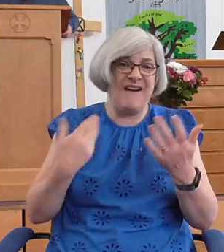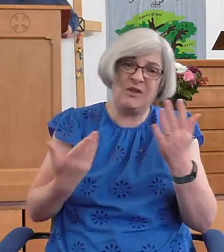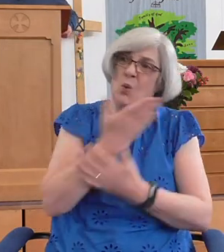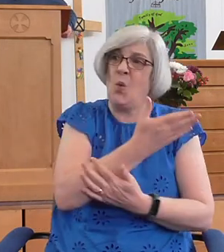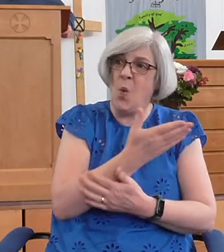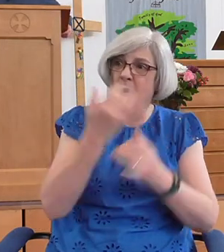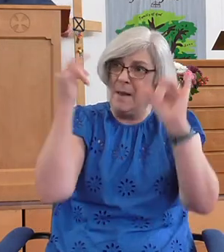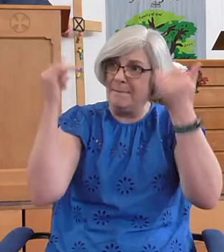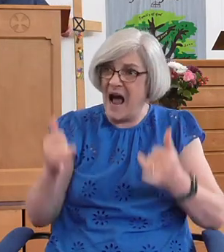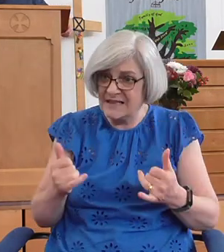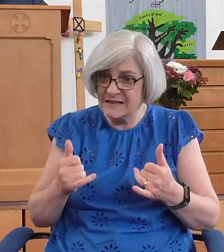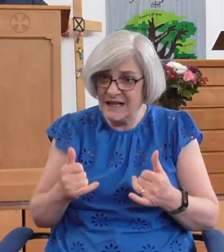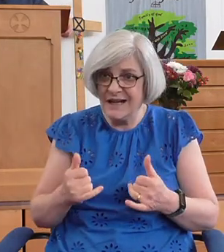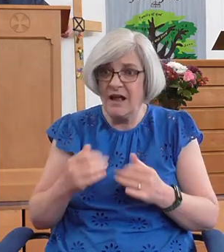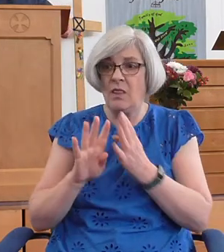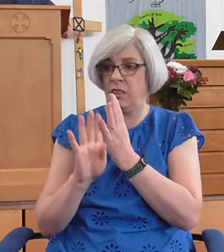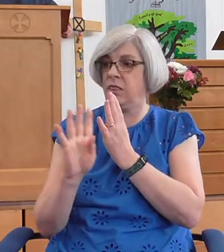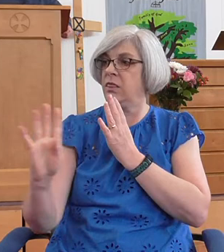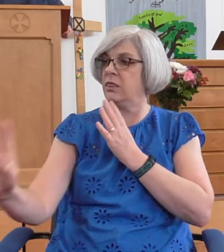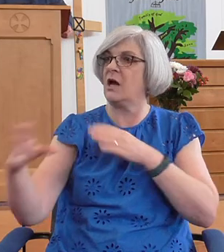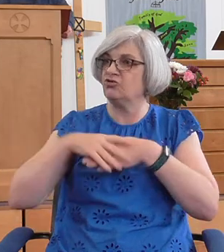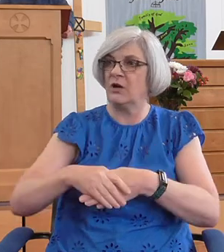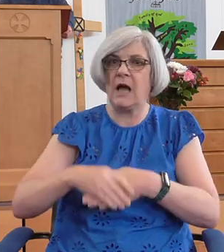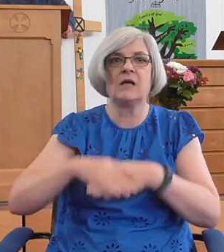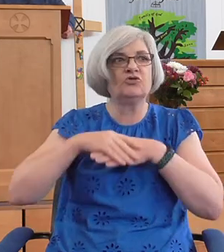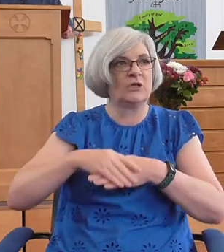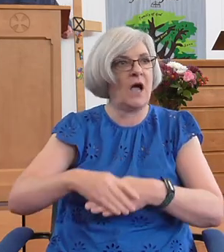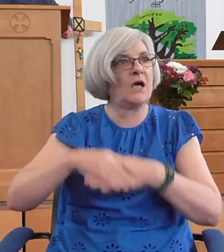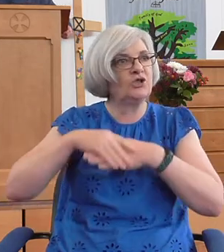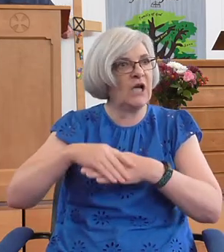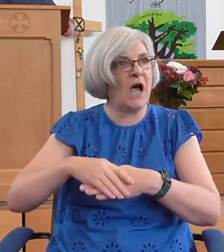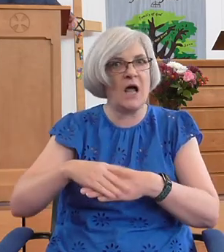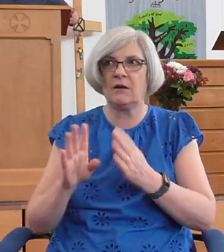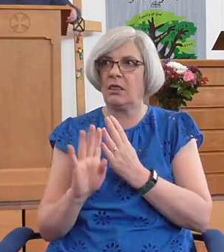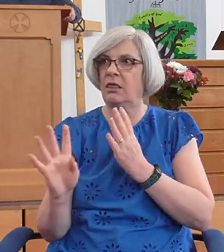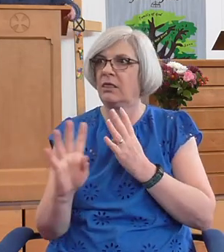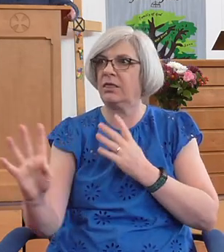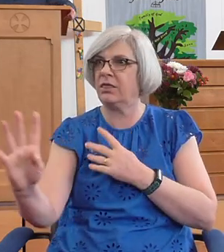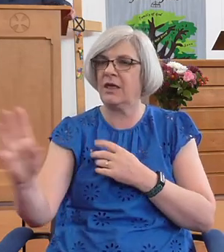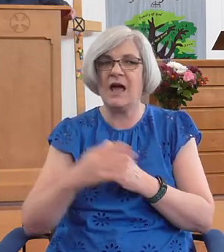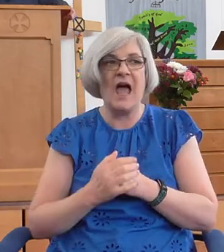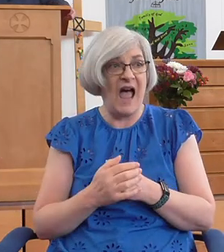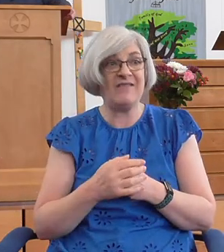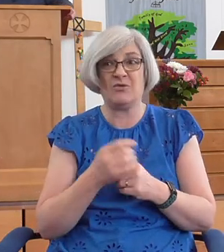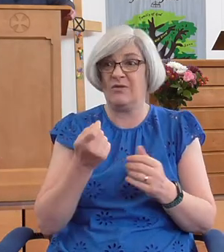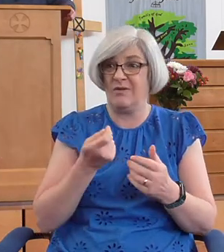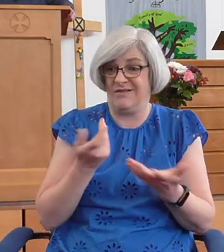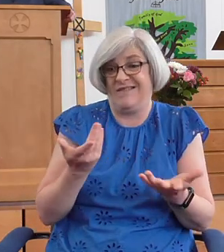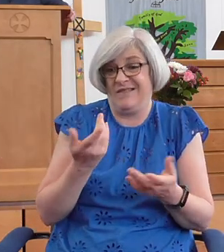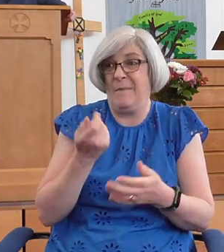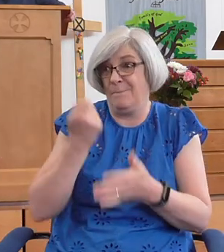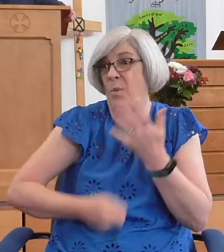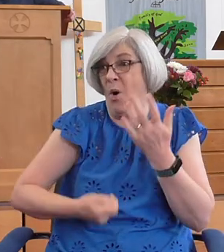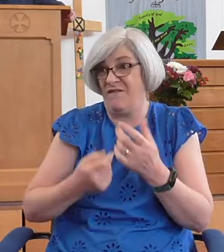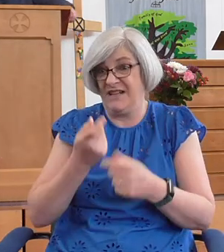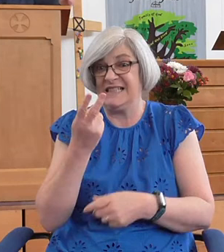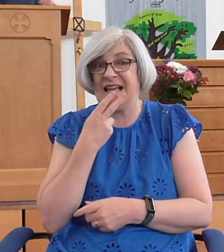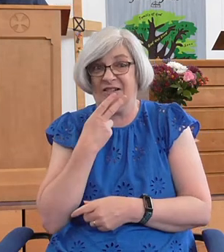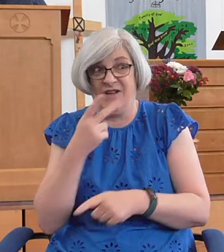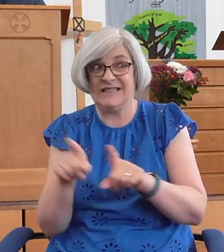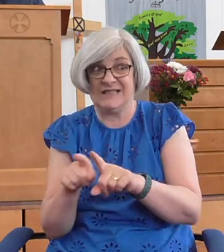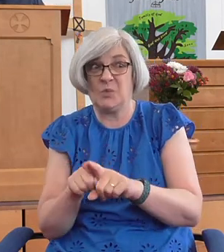shake his hand. And according to Willie, they apparently paid for his fags as well, which was much to his